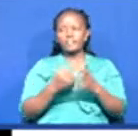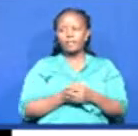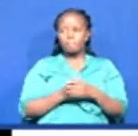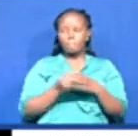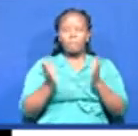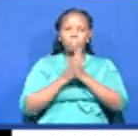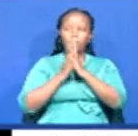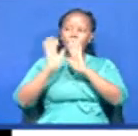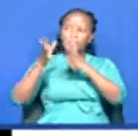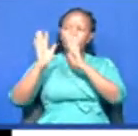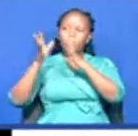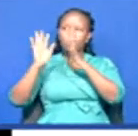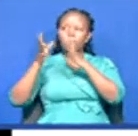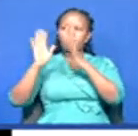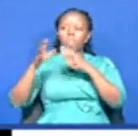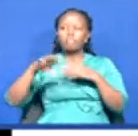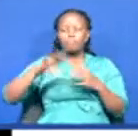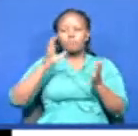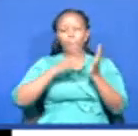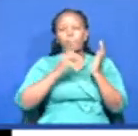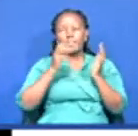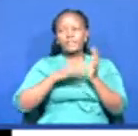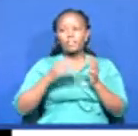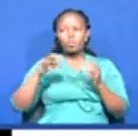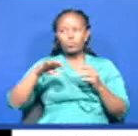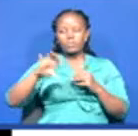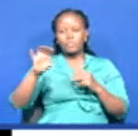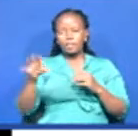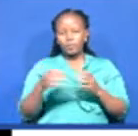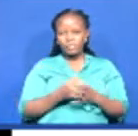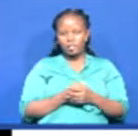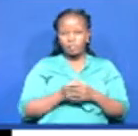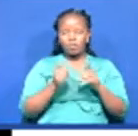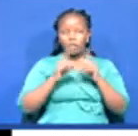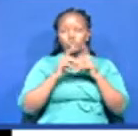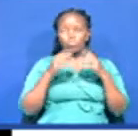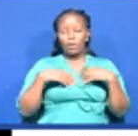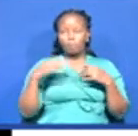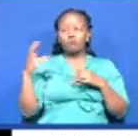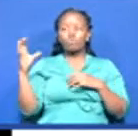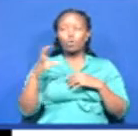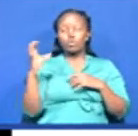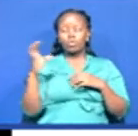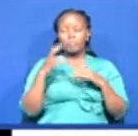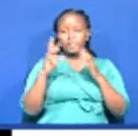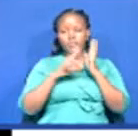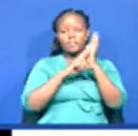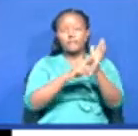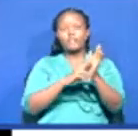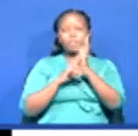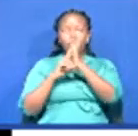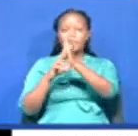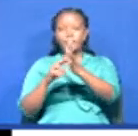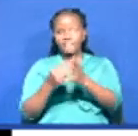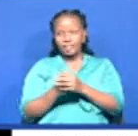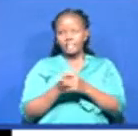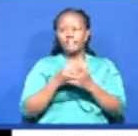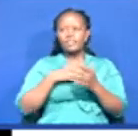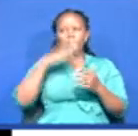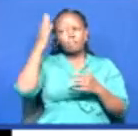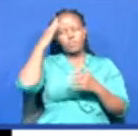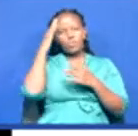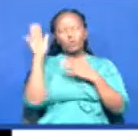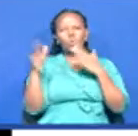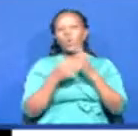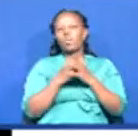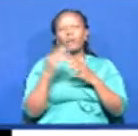appreciate Machakos County. We have consumers represented. I know we are all consumers. If you are